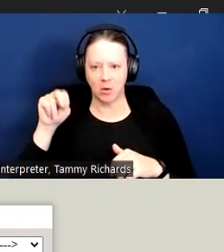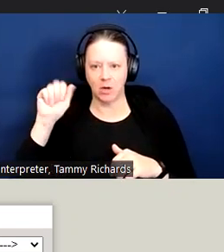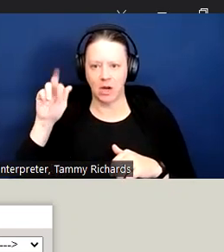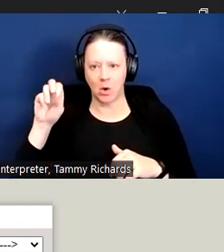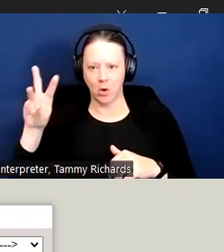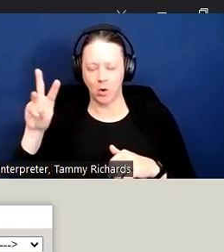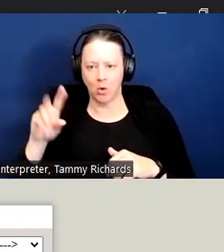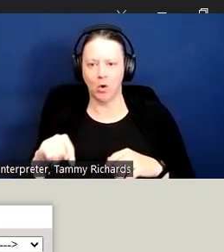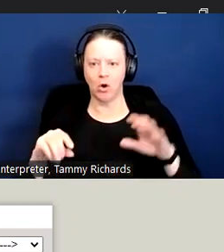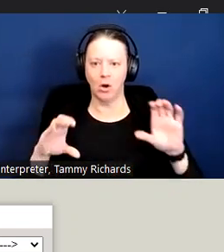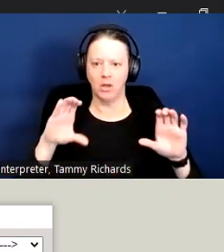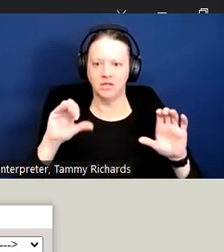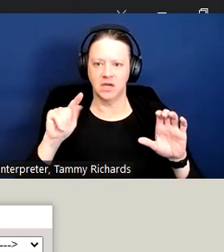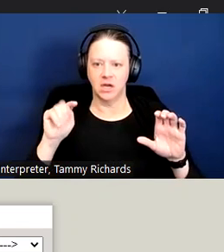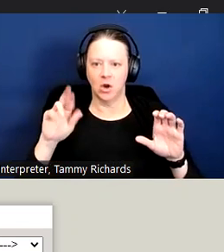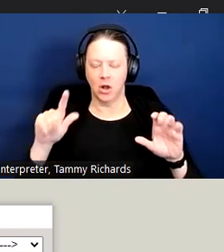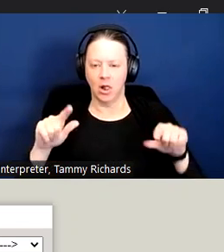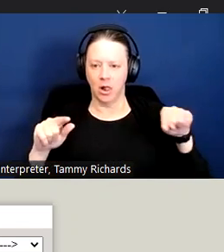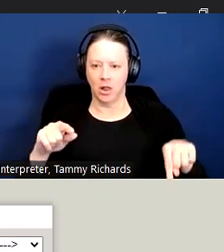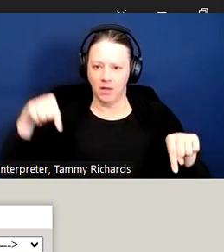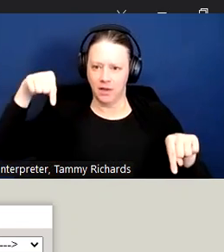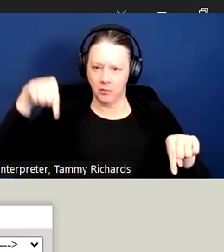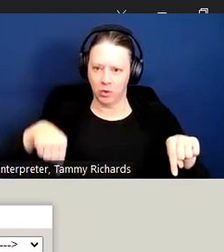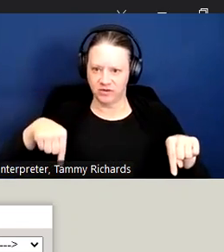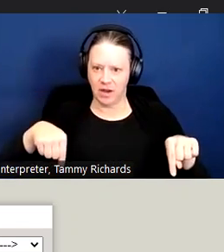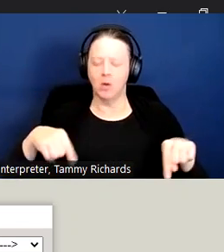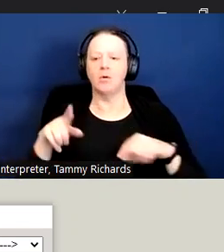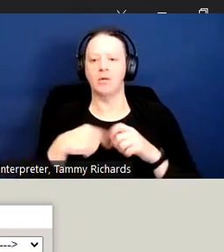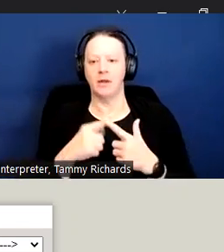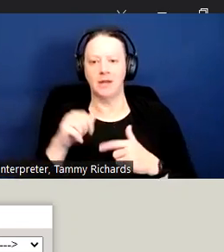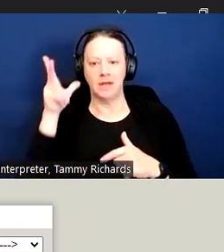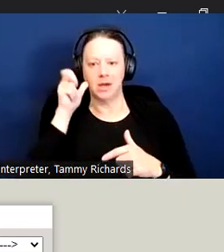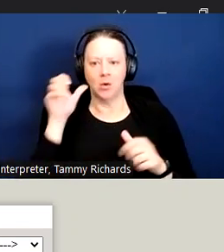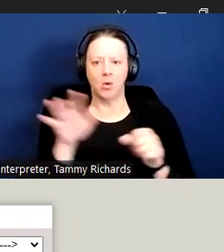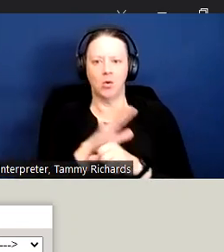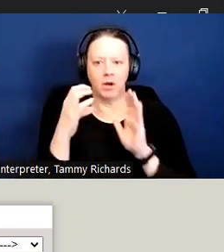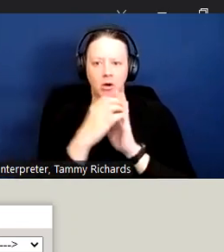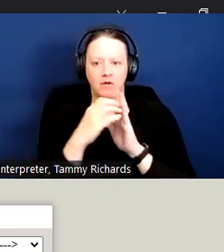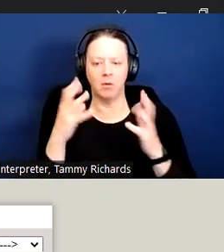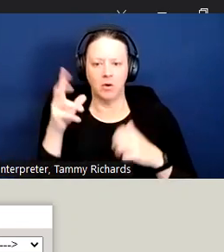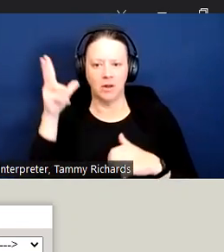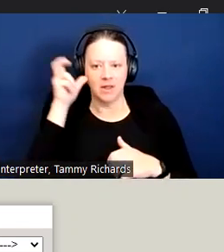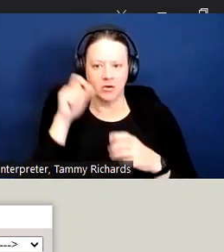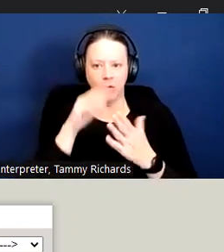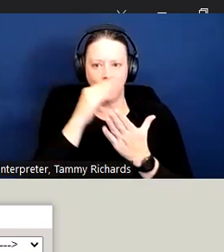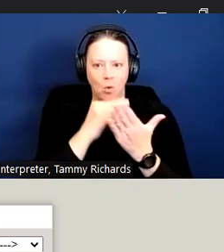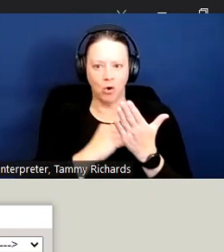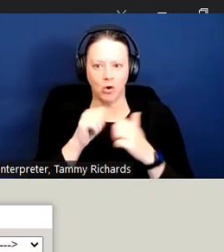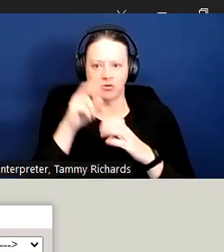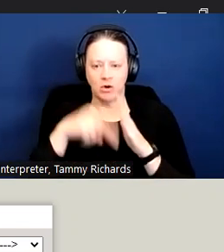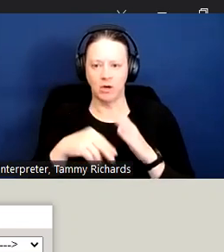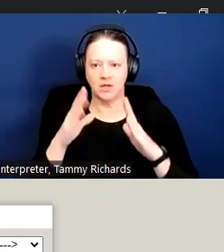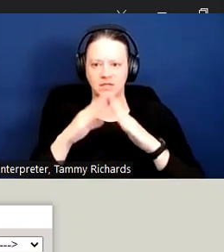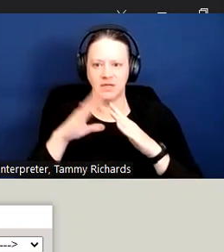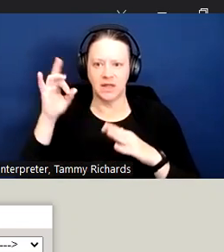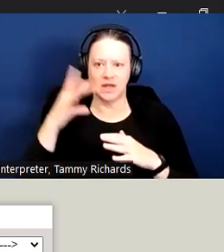arrow to hear like a whole paragraph or something. Now I want you to listen to the order that this is read in. City Lights